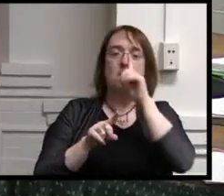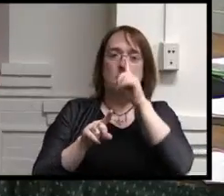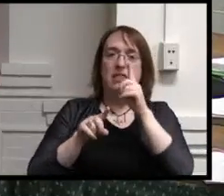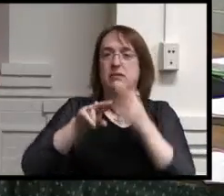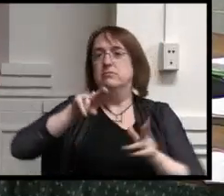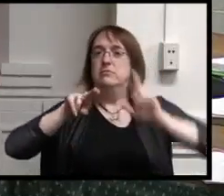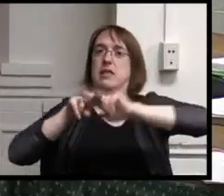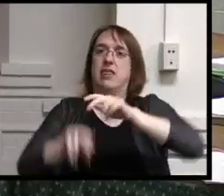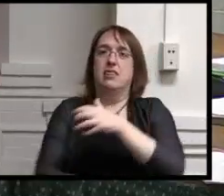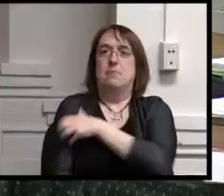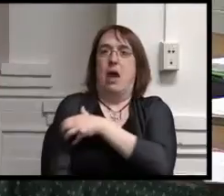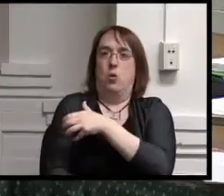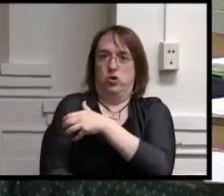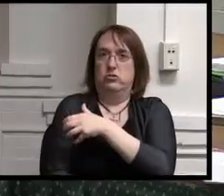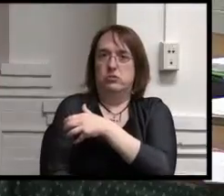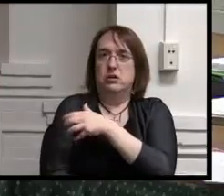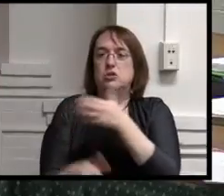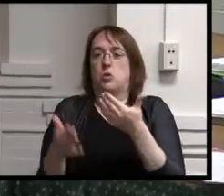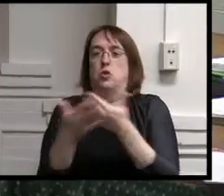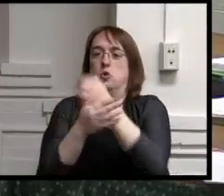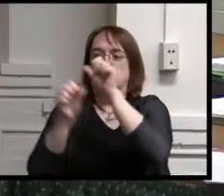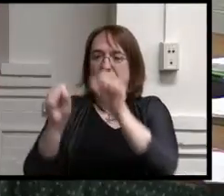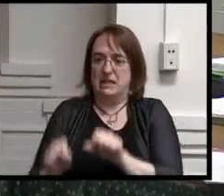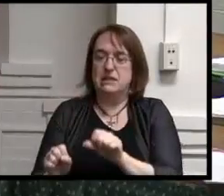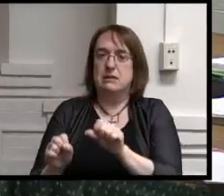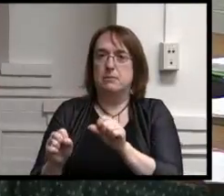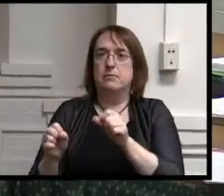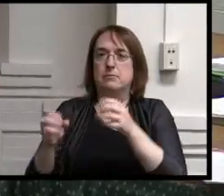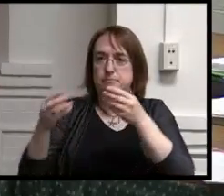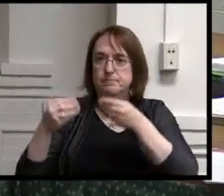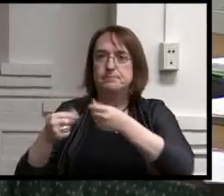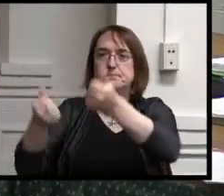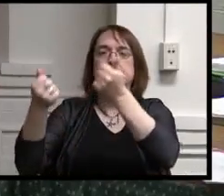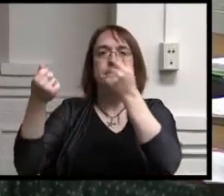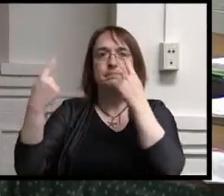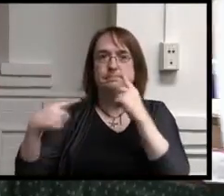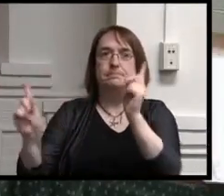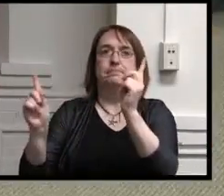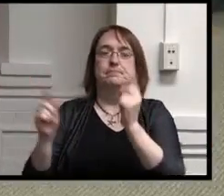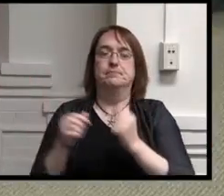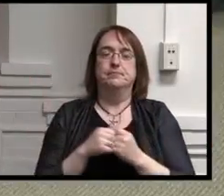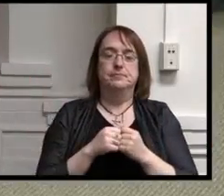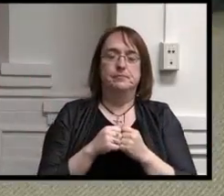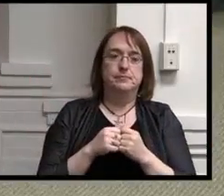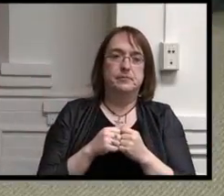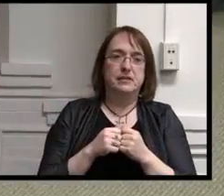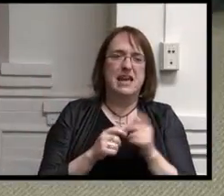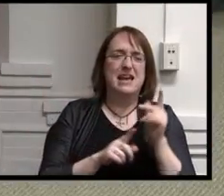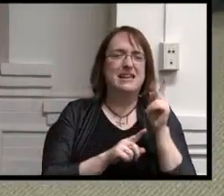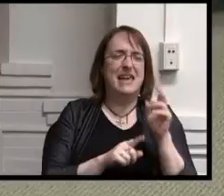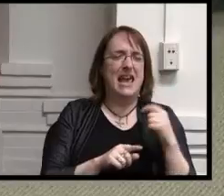power of it so that the upgraded systems can work properly. Okay, yeah, that's sort of my question. Is there enough juice or whatever it is